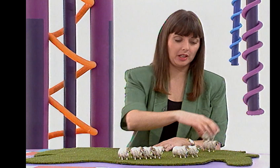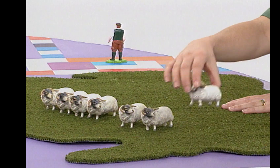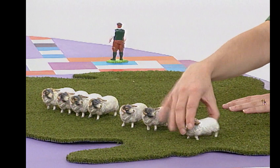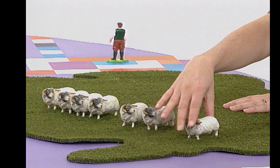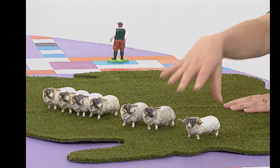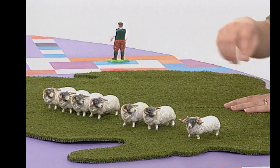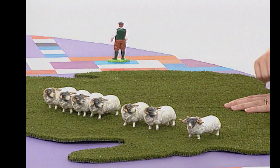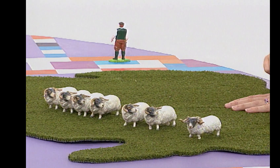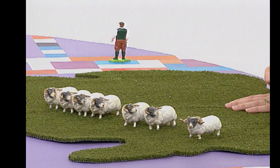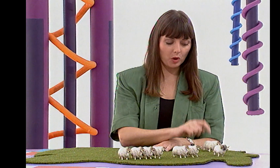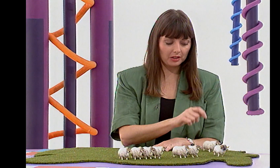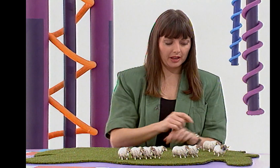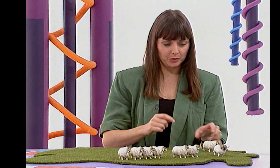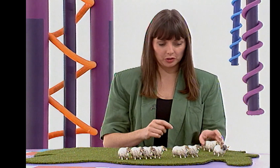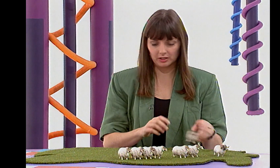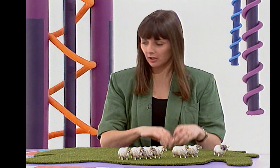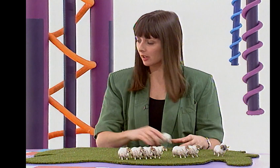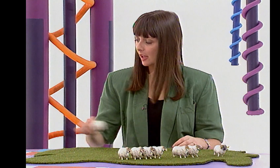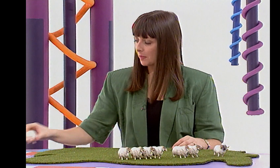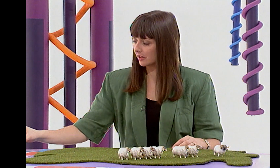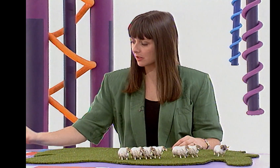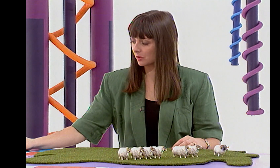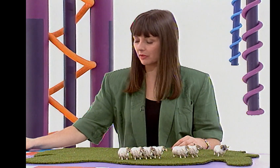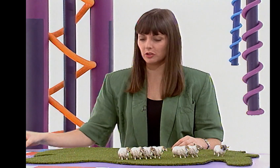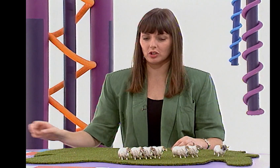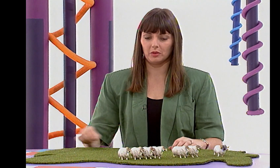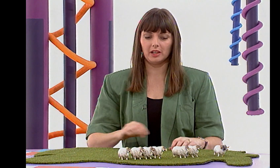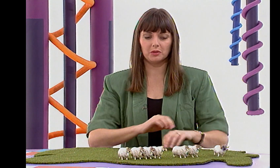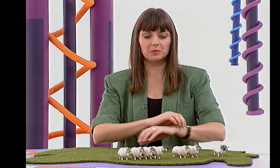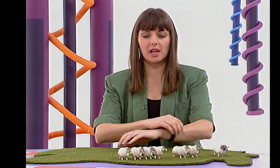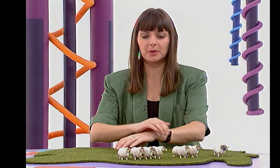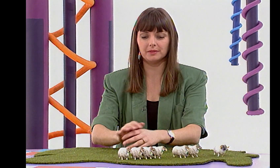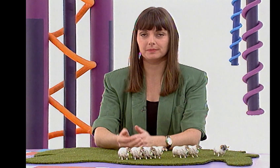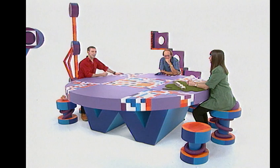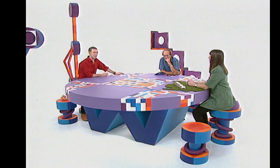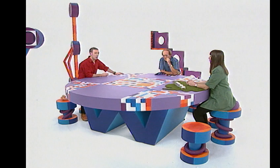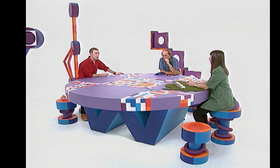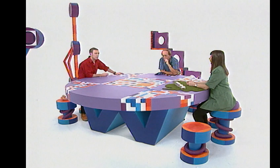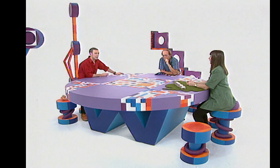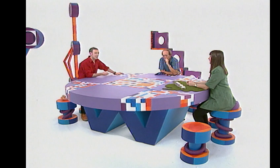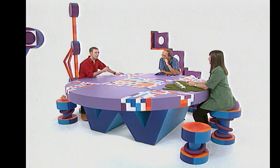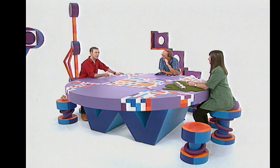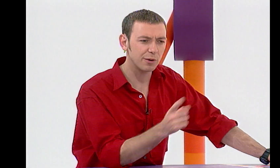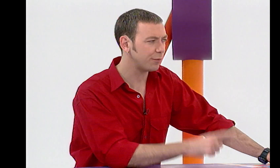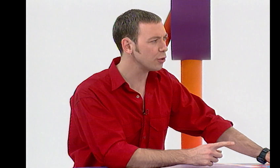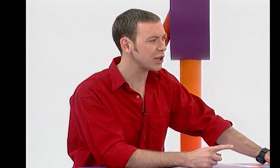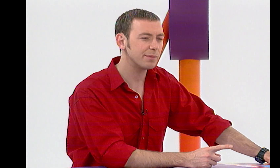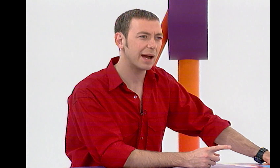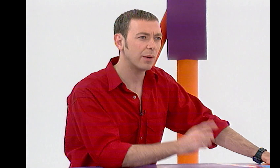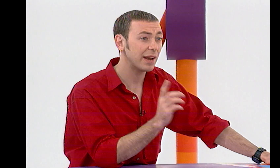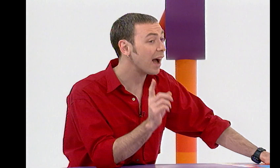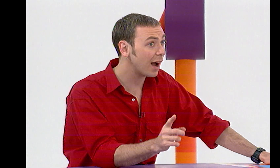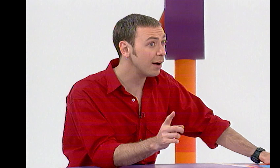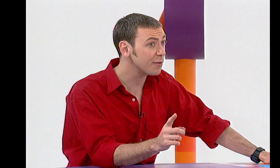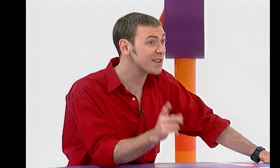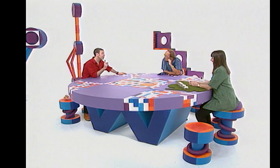One. That's for Gareth. So he had one left, which he gave back to his friend Joe, and everyone was happy. that's wrong, because Fred's got four sheep